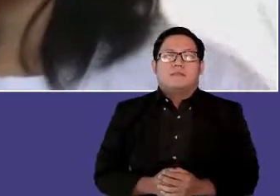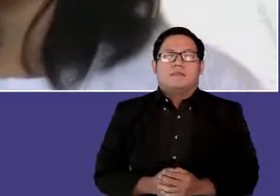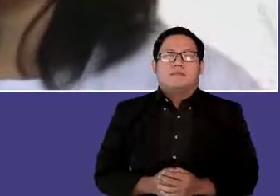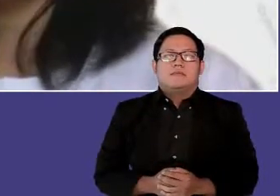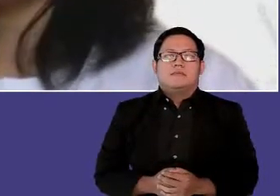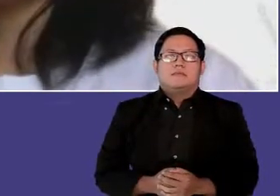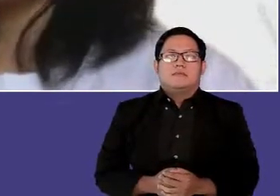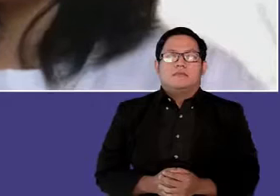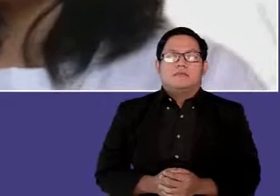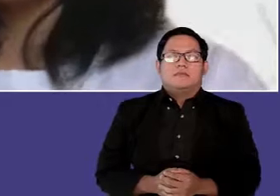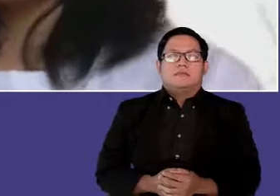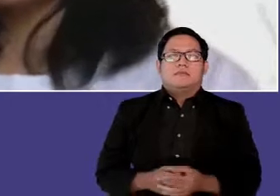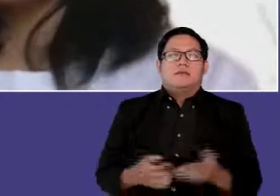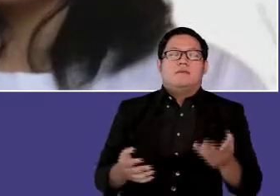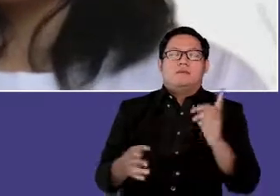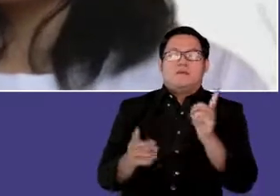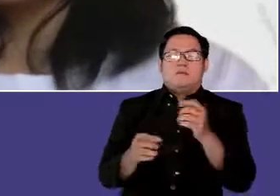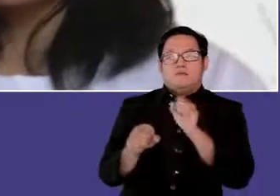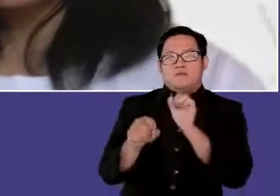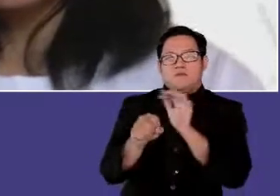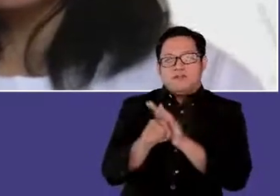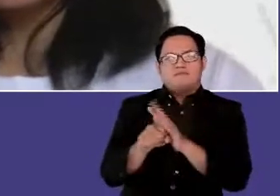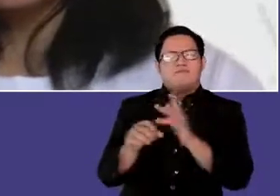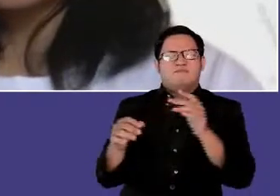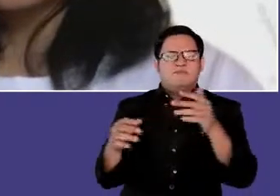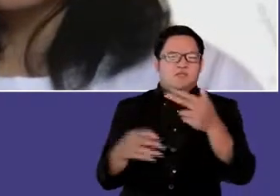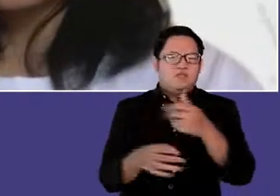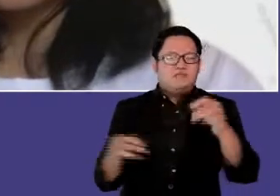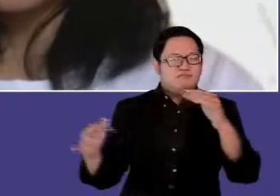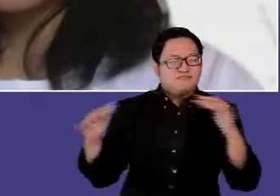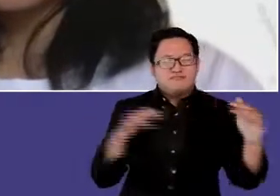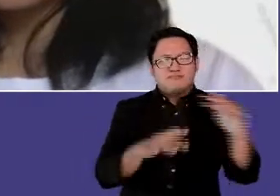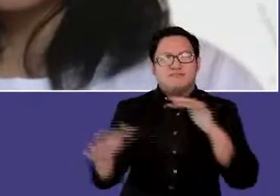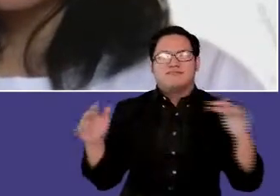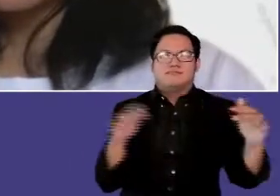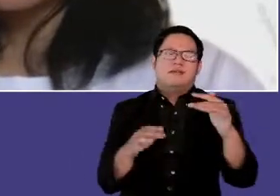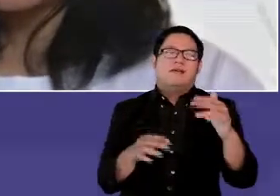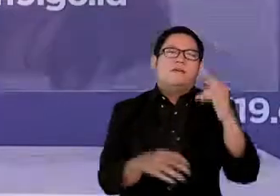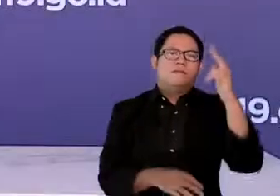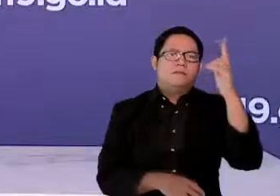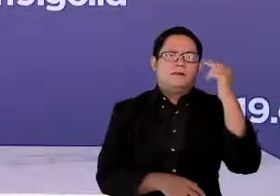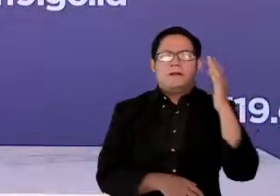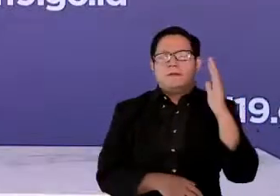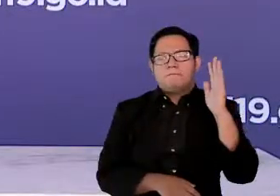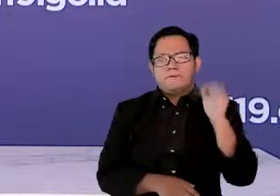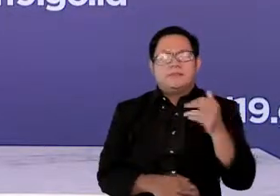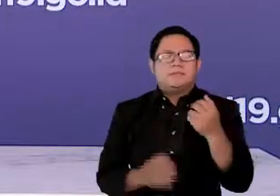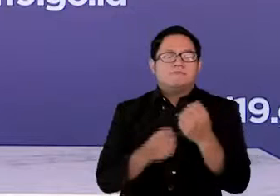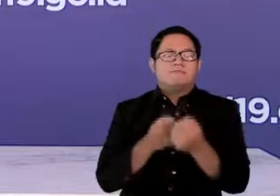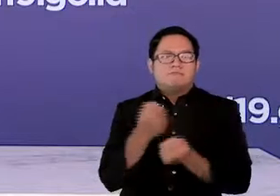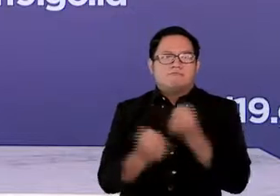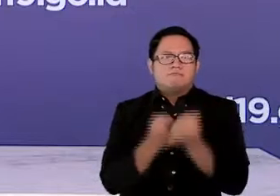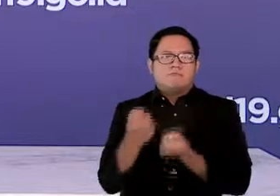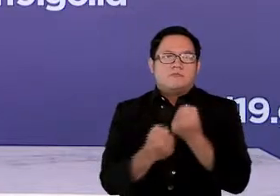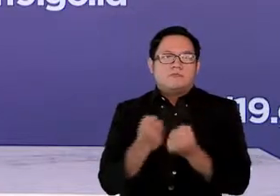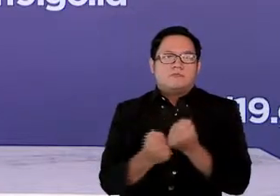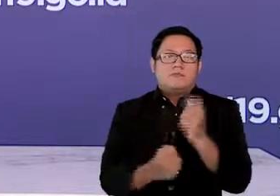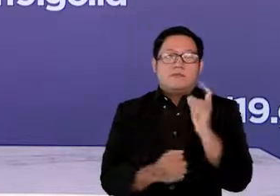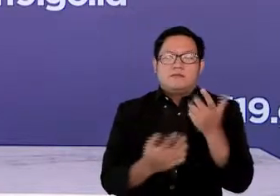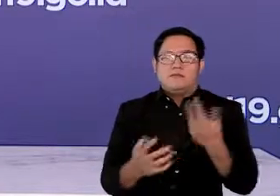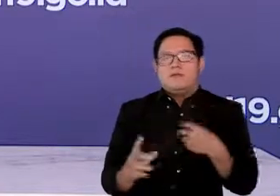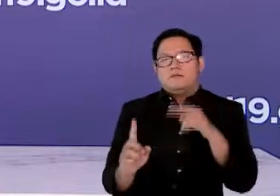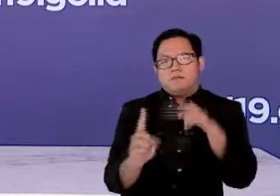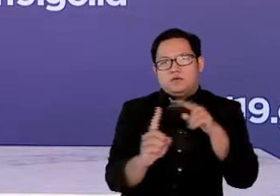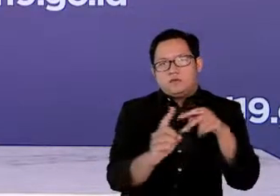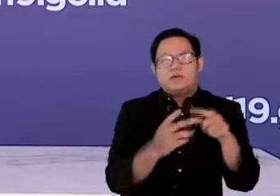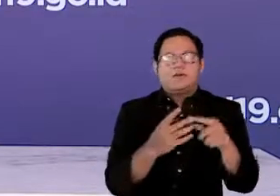in Indonesia, the government will strictly enforce PPKM by monitoring and evaluating every